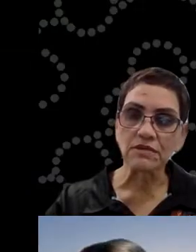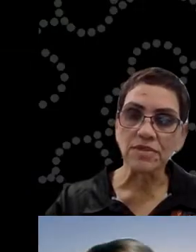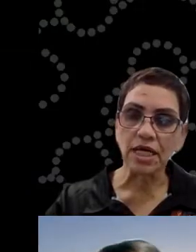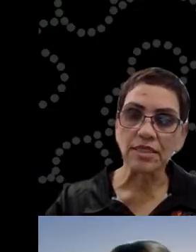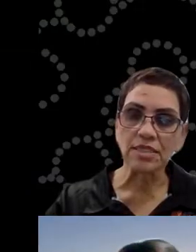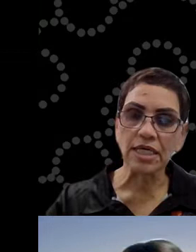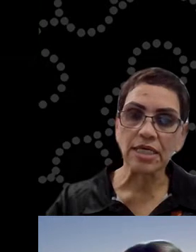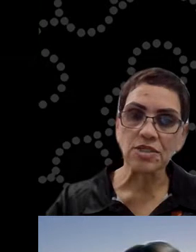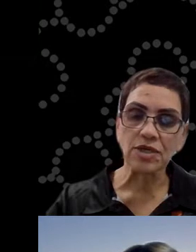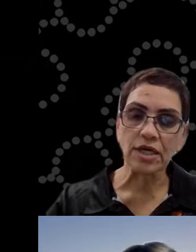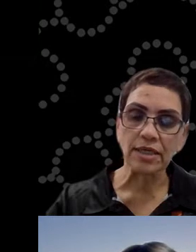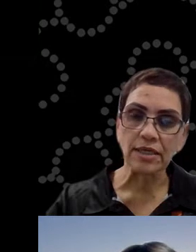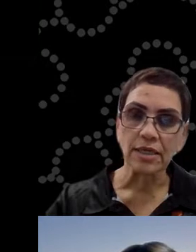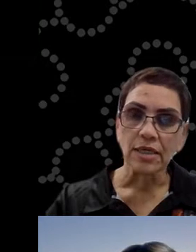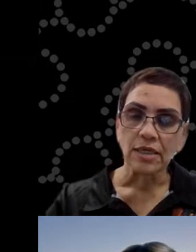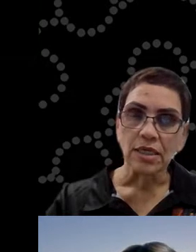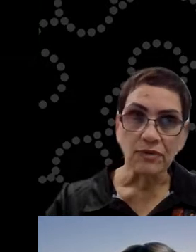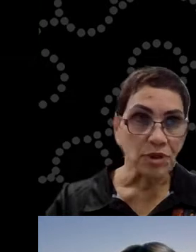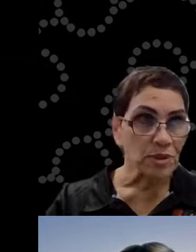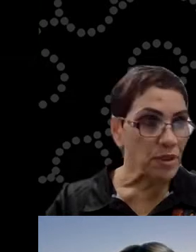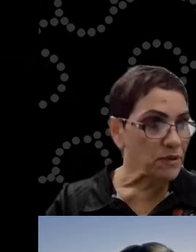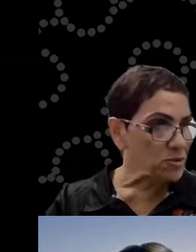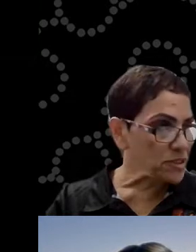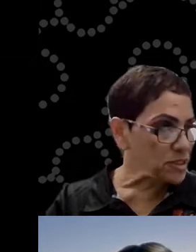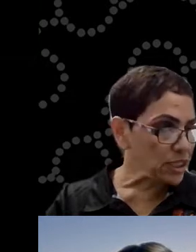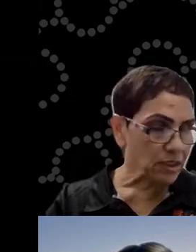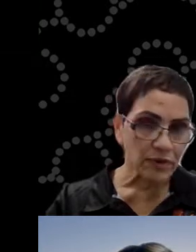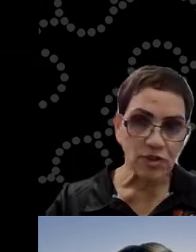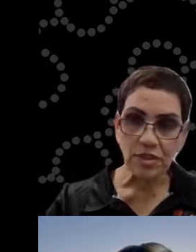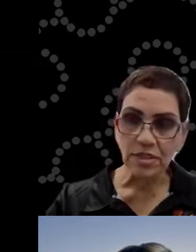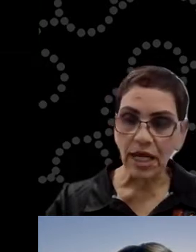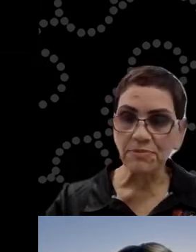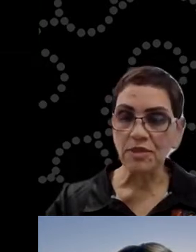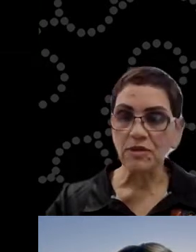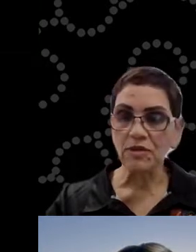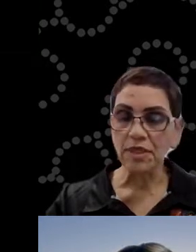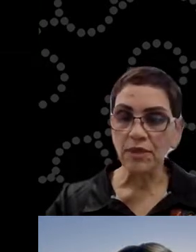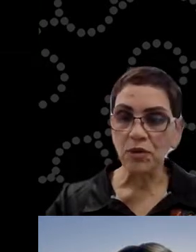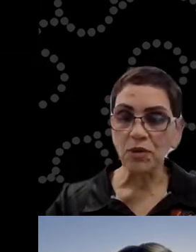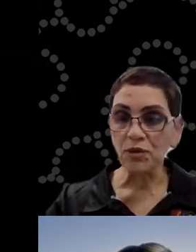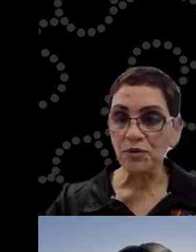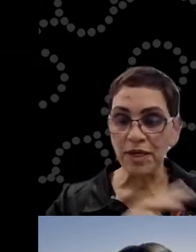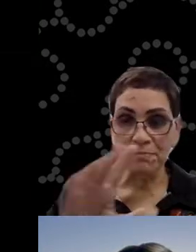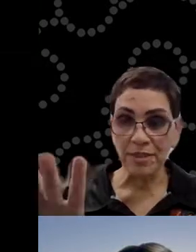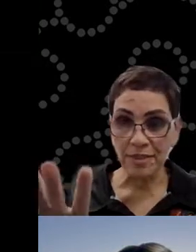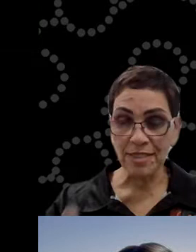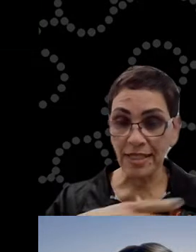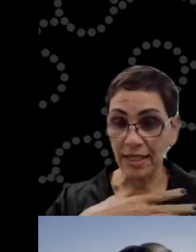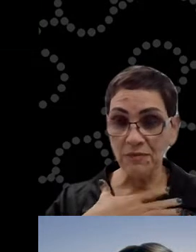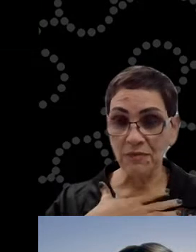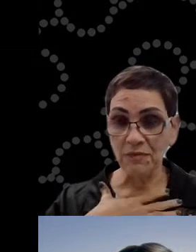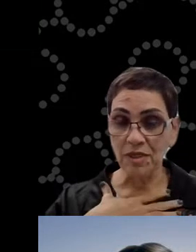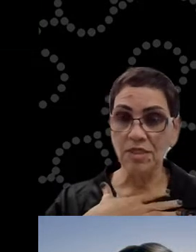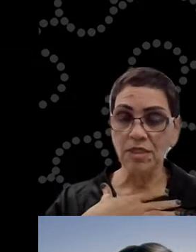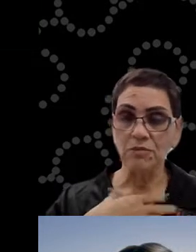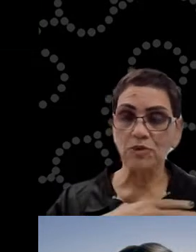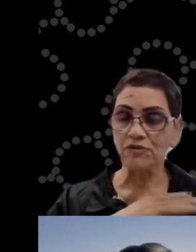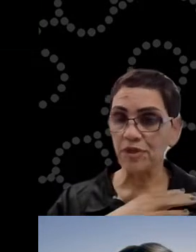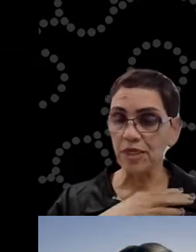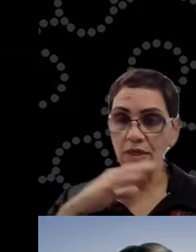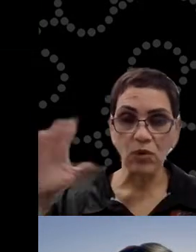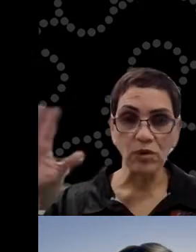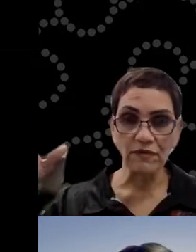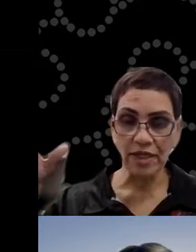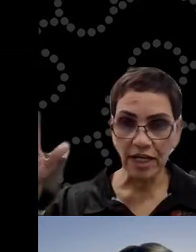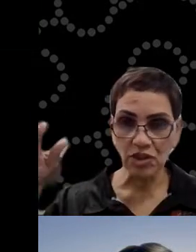boards and executives to undertake this training? And Ruby, my response to that question is absolutely. All of them, but this is again within nursing